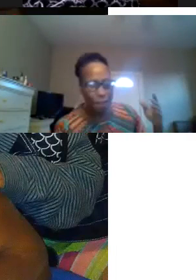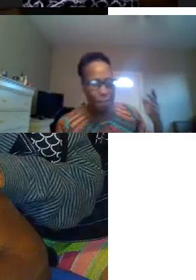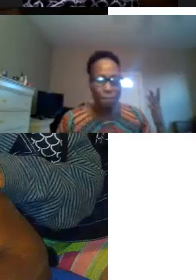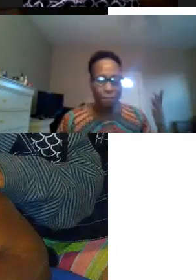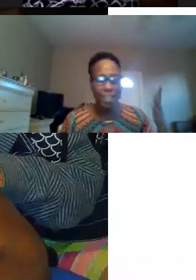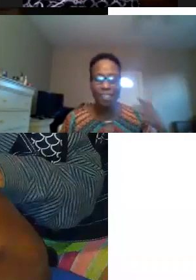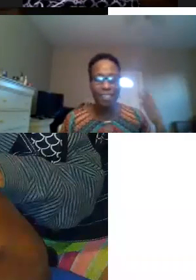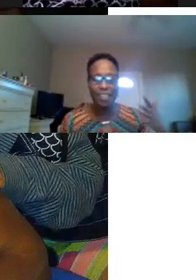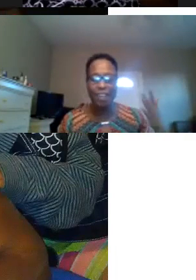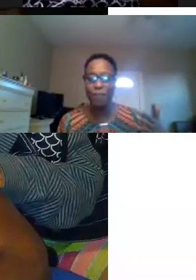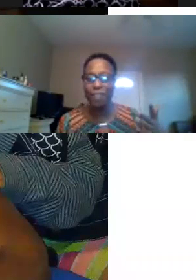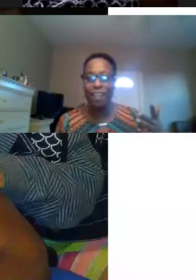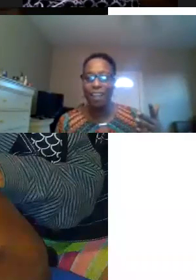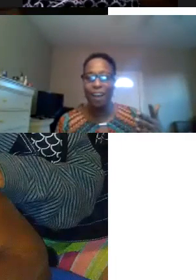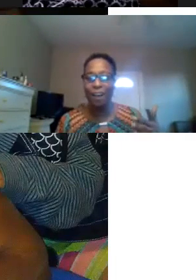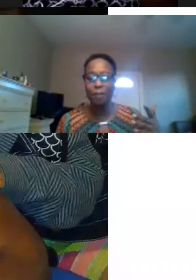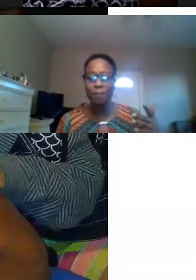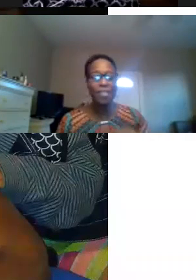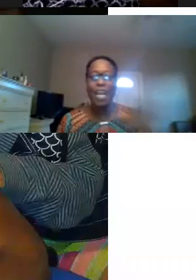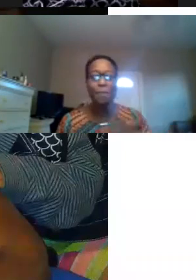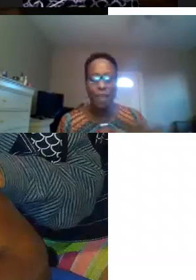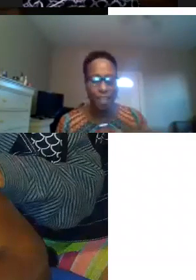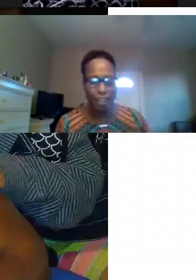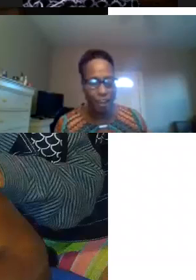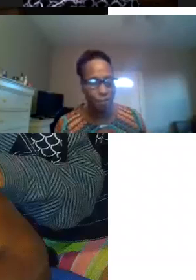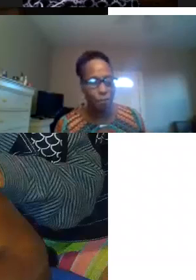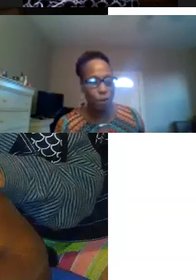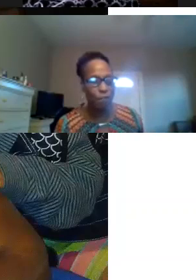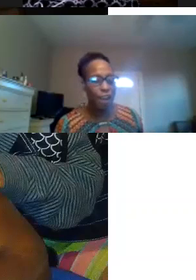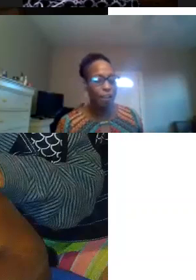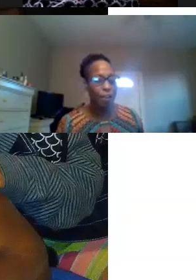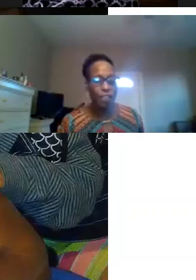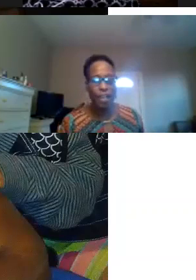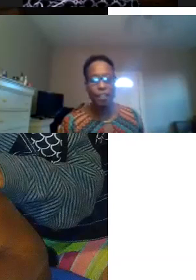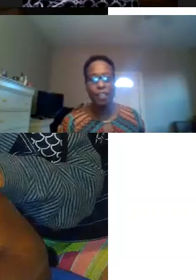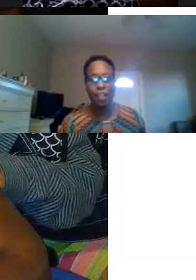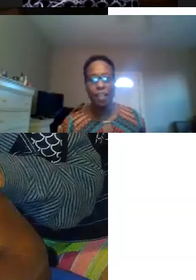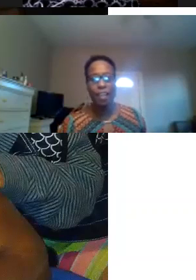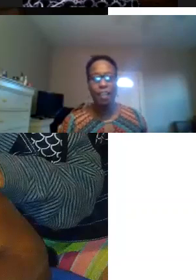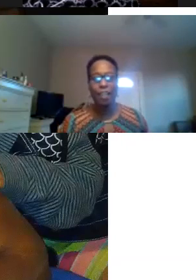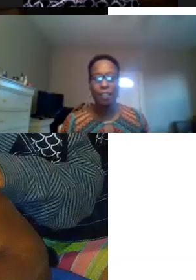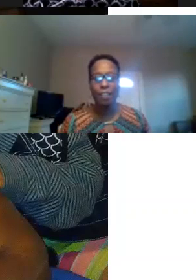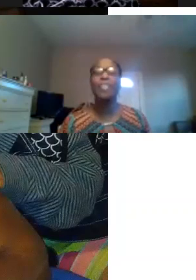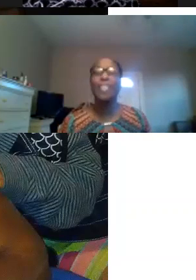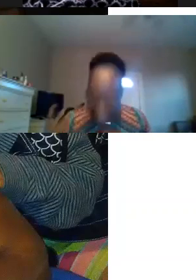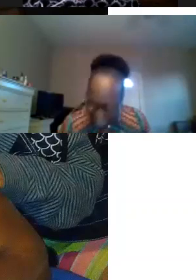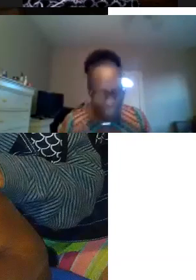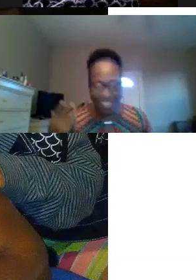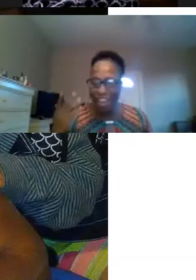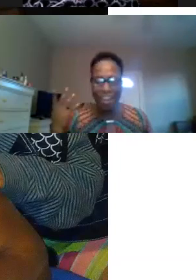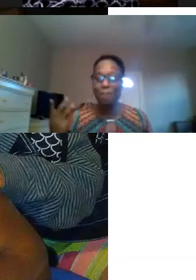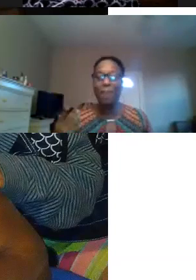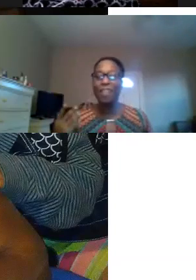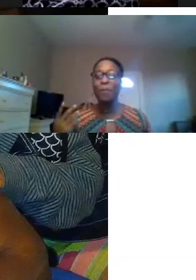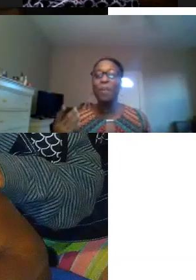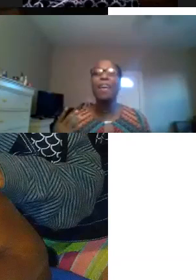God, my brain just left me. Besides being one of our co-teachers, graduate. Yes, you